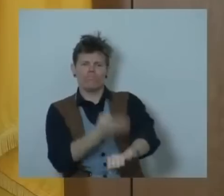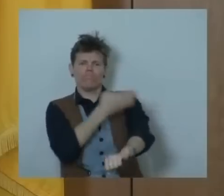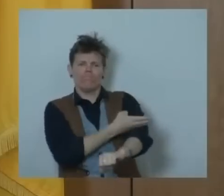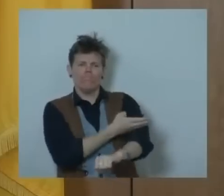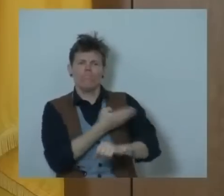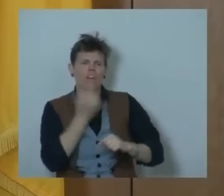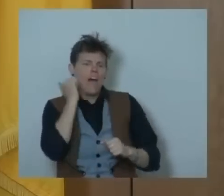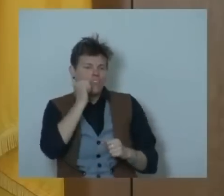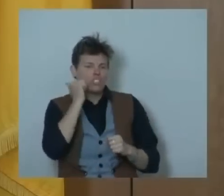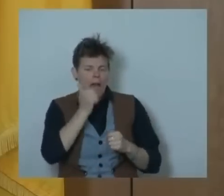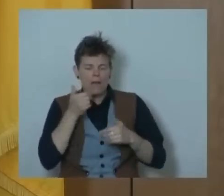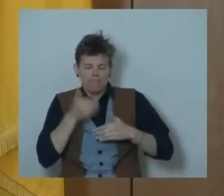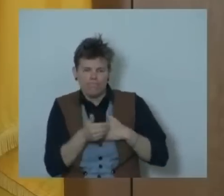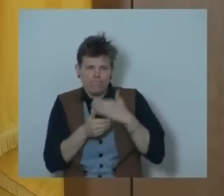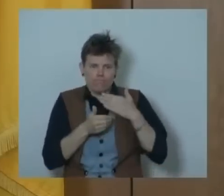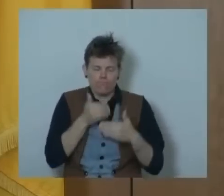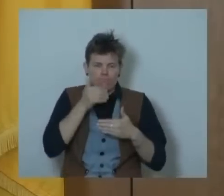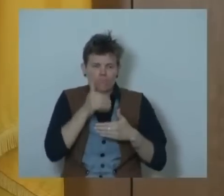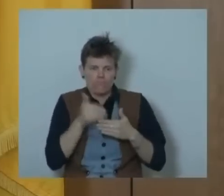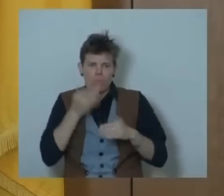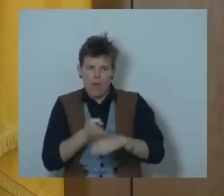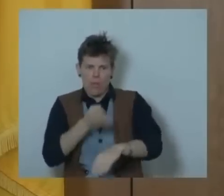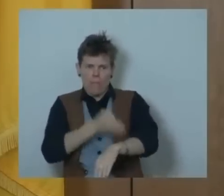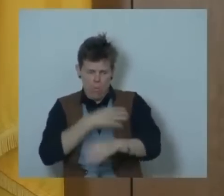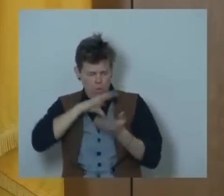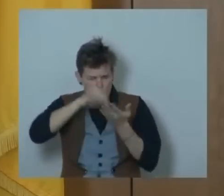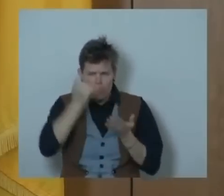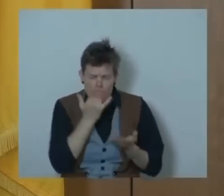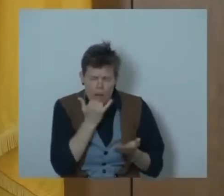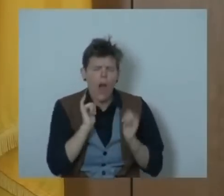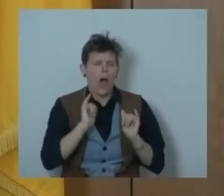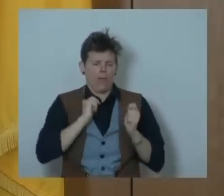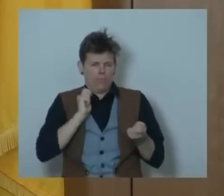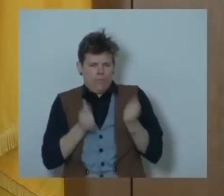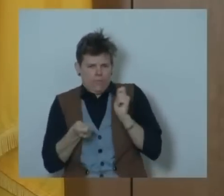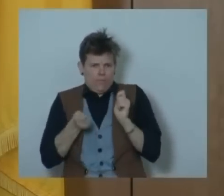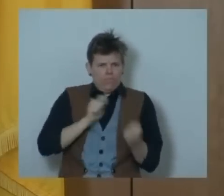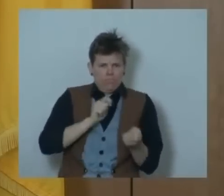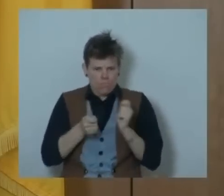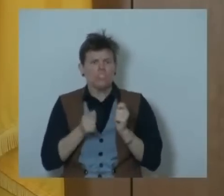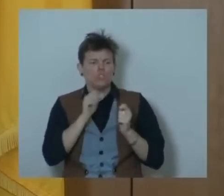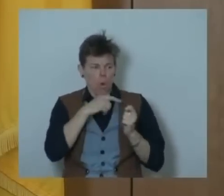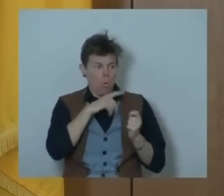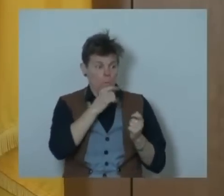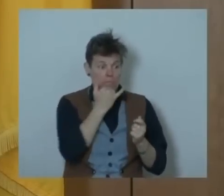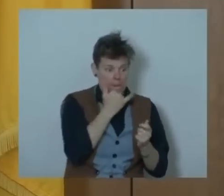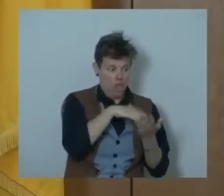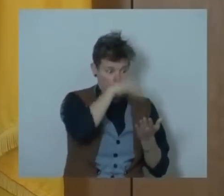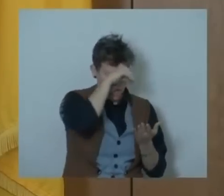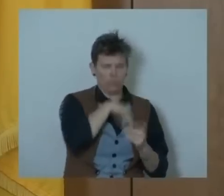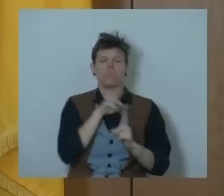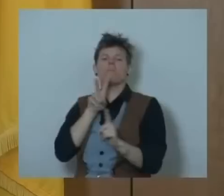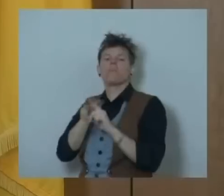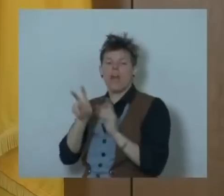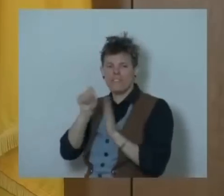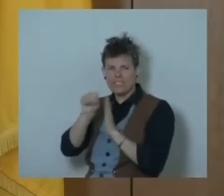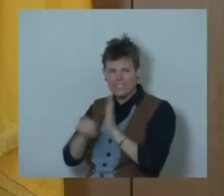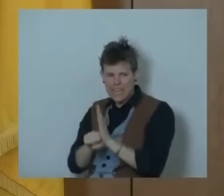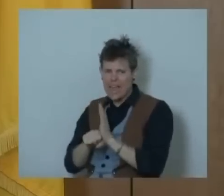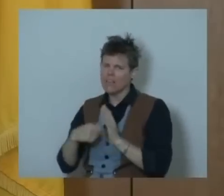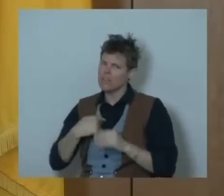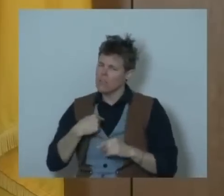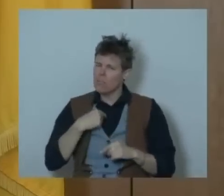we take it to heart, and we apply it, statewide. And New Mexicans are resilient and have been very gracious